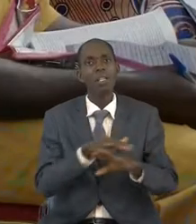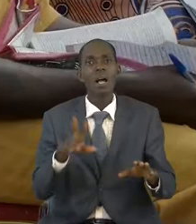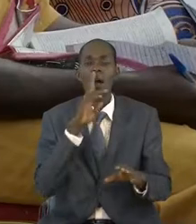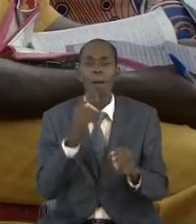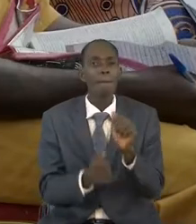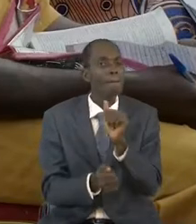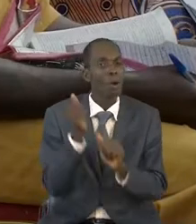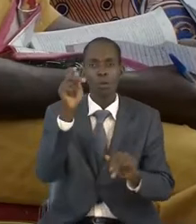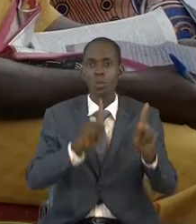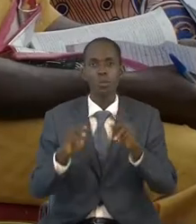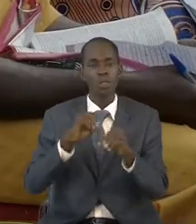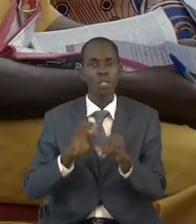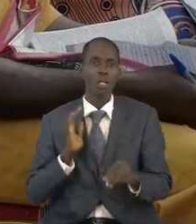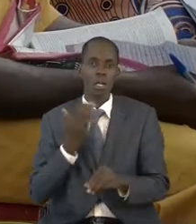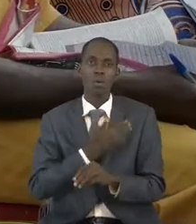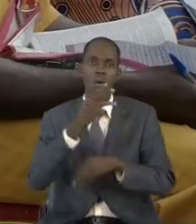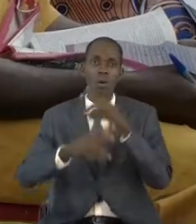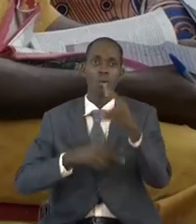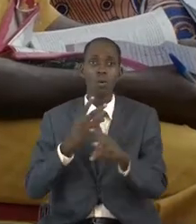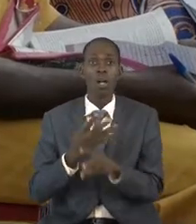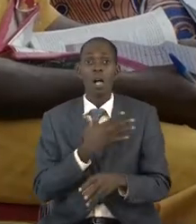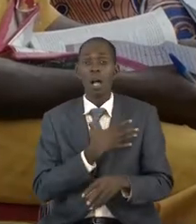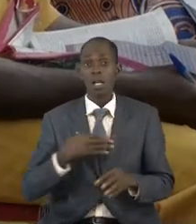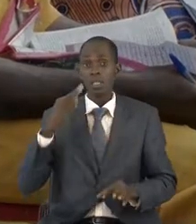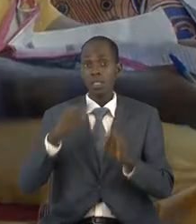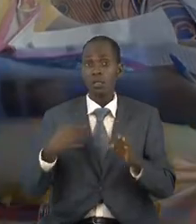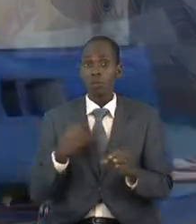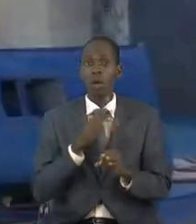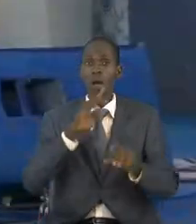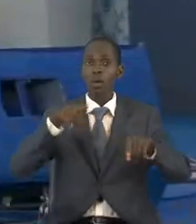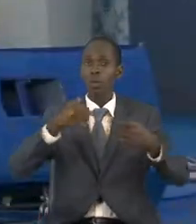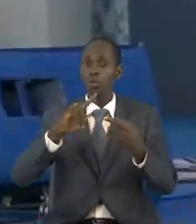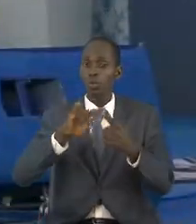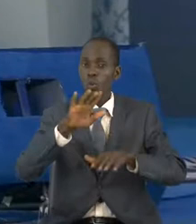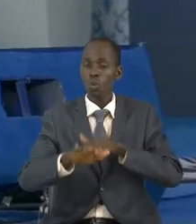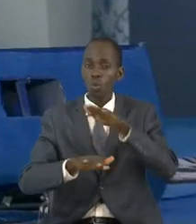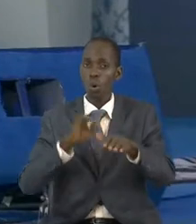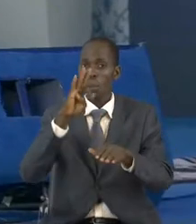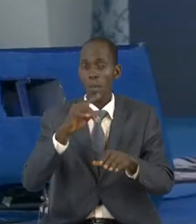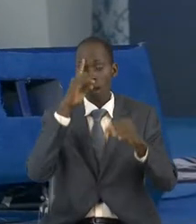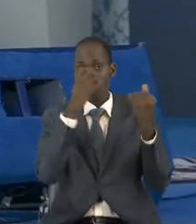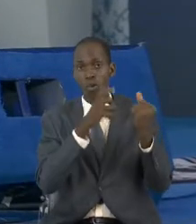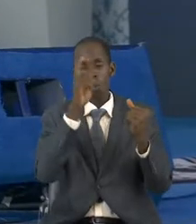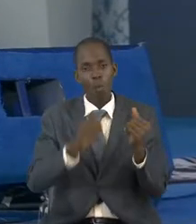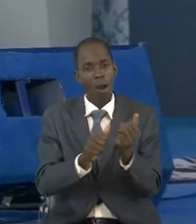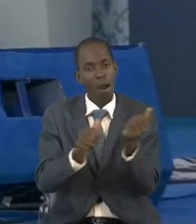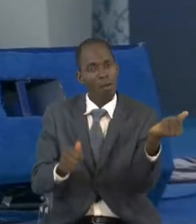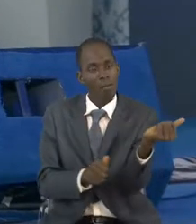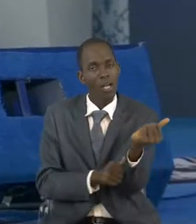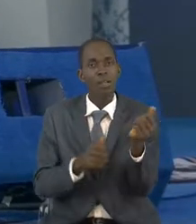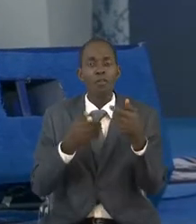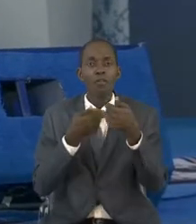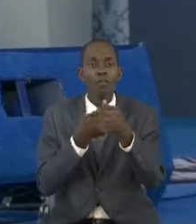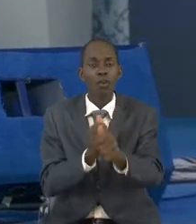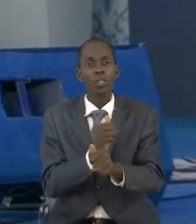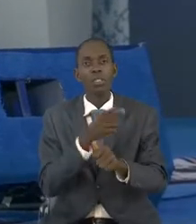our world. And if you're going to walk by faith, you must avoid the footsteps of